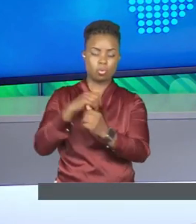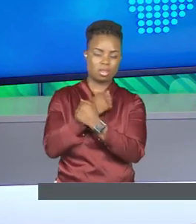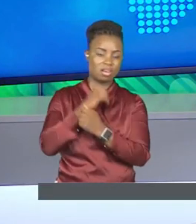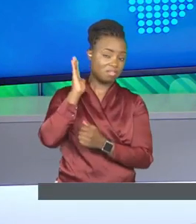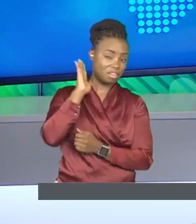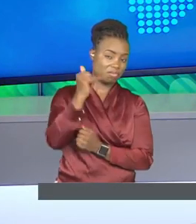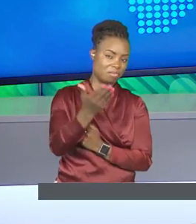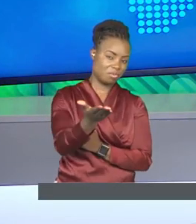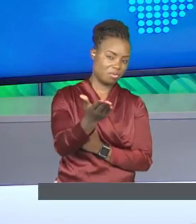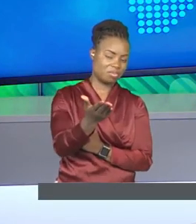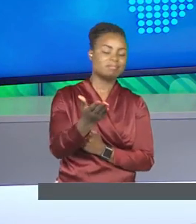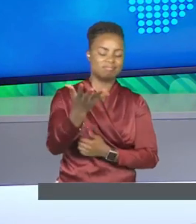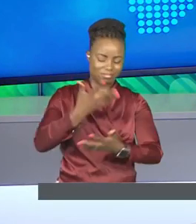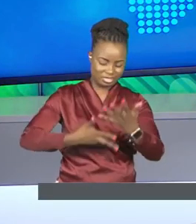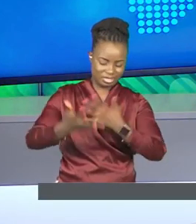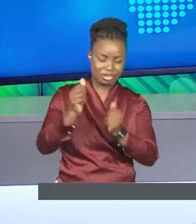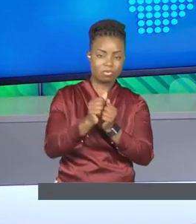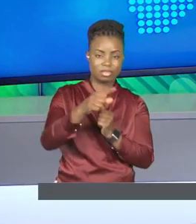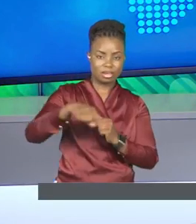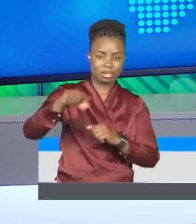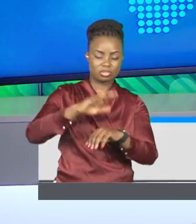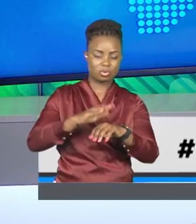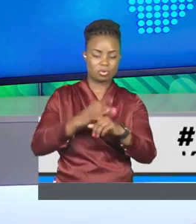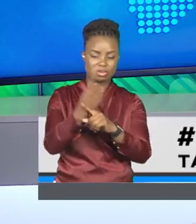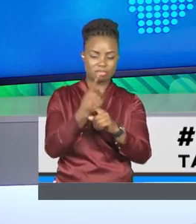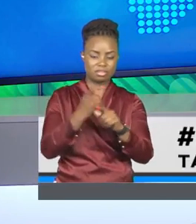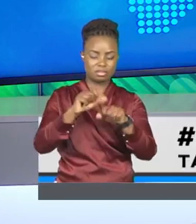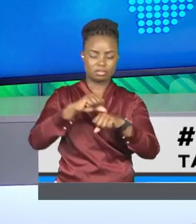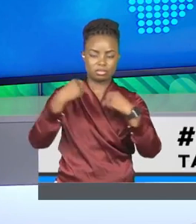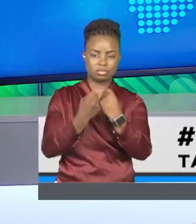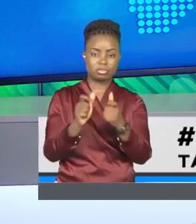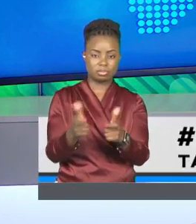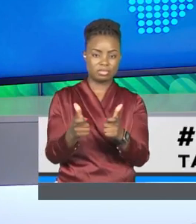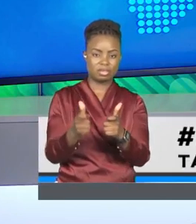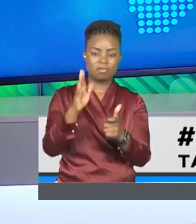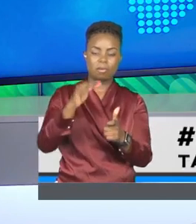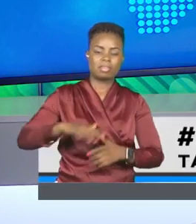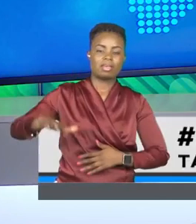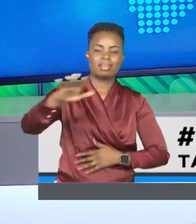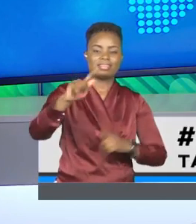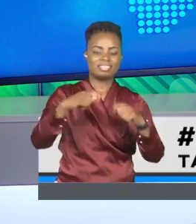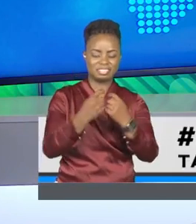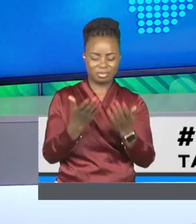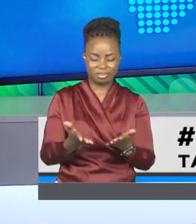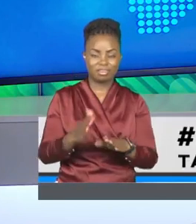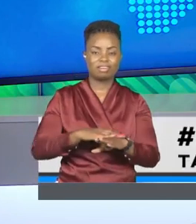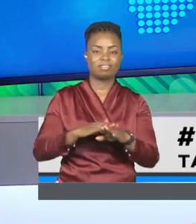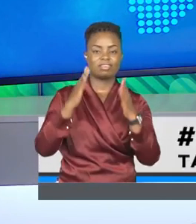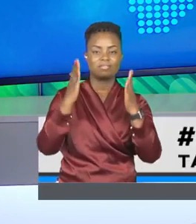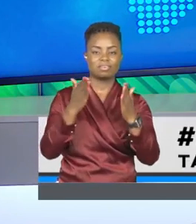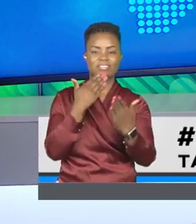make sure you get interactive with us on our various social media pages. From the entire team here at Africa Focus, a